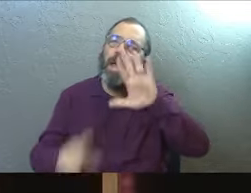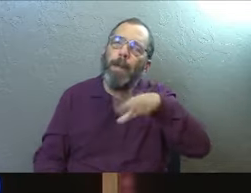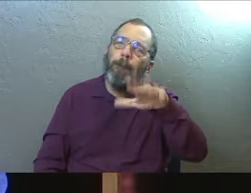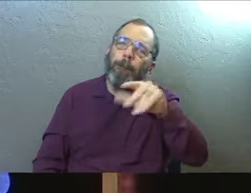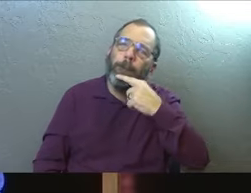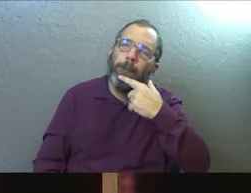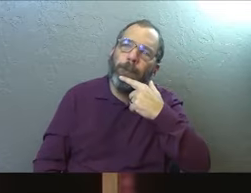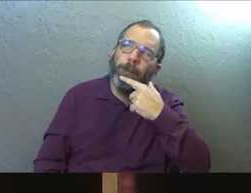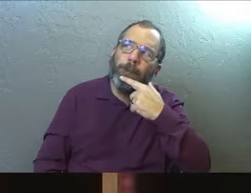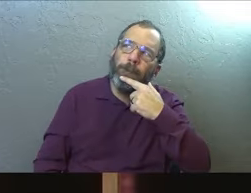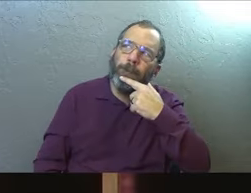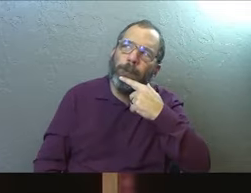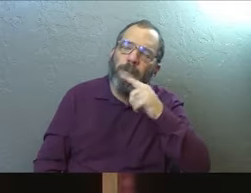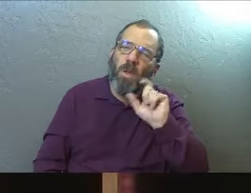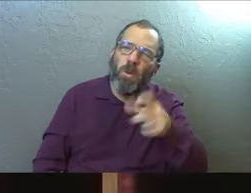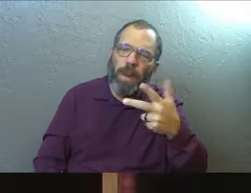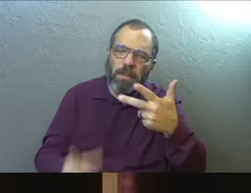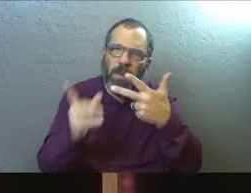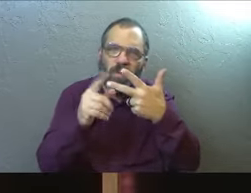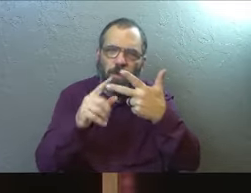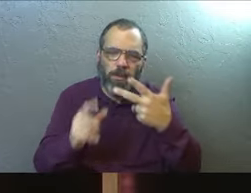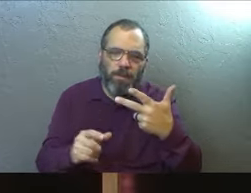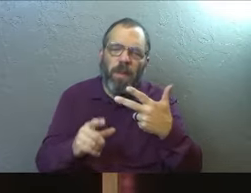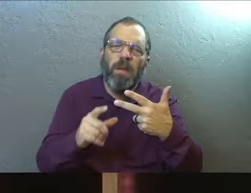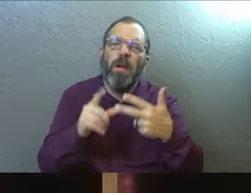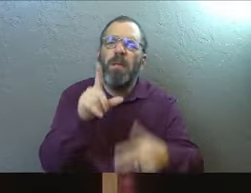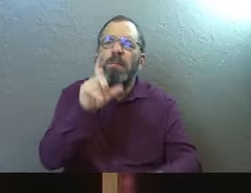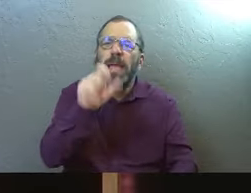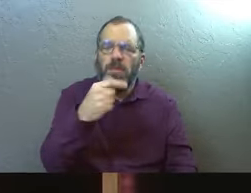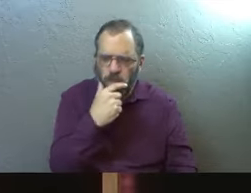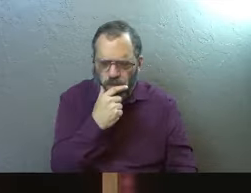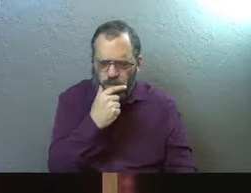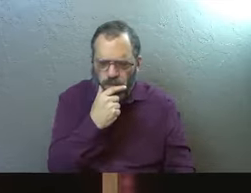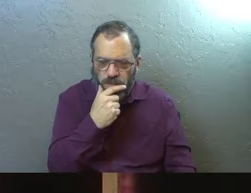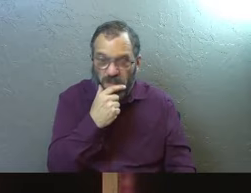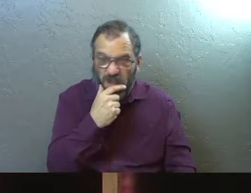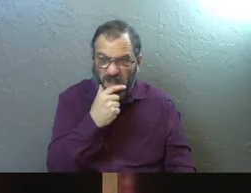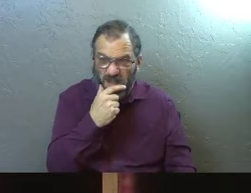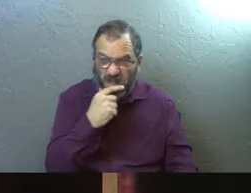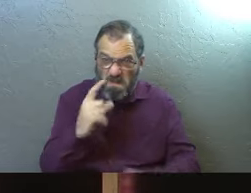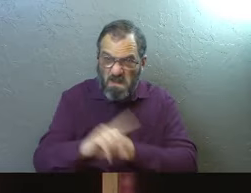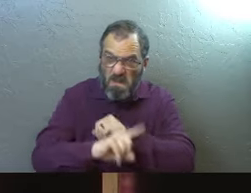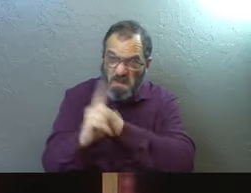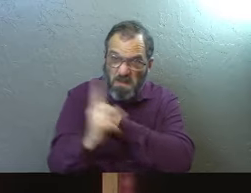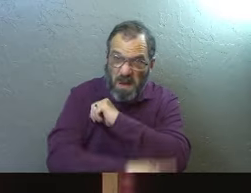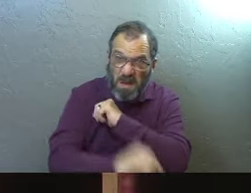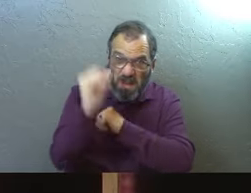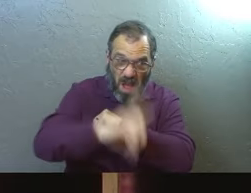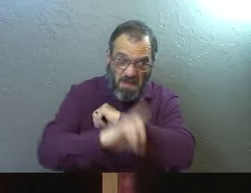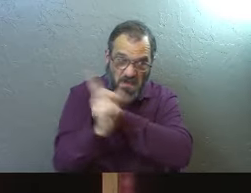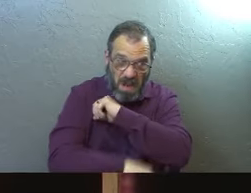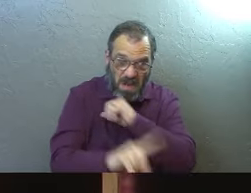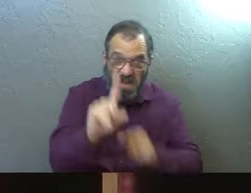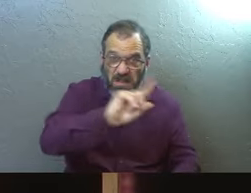question. Before we move to scene three, here's a question. Is it punishment from God?